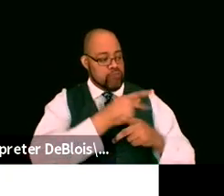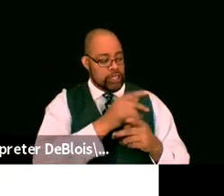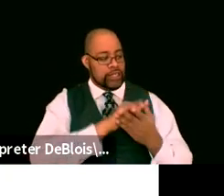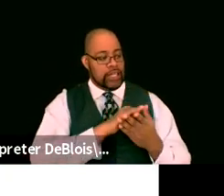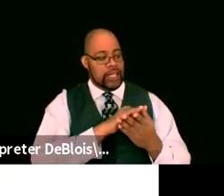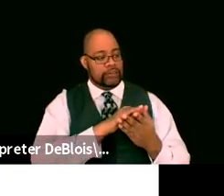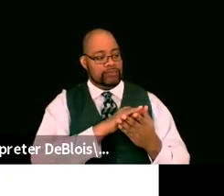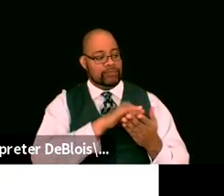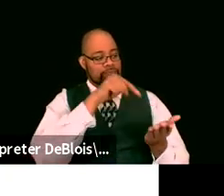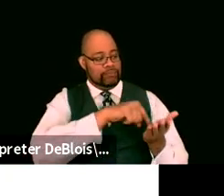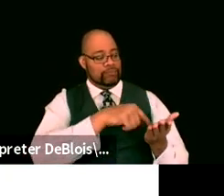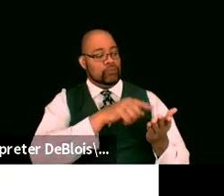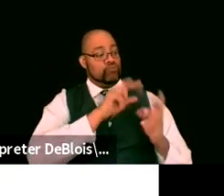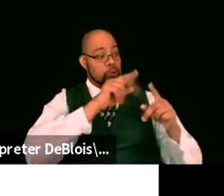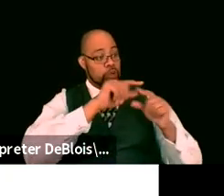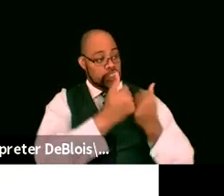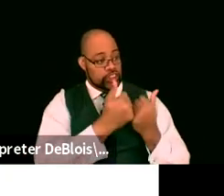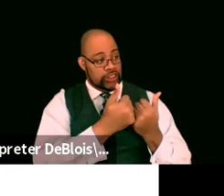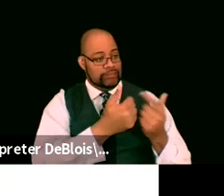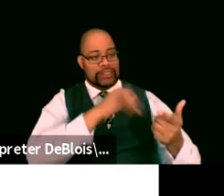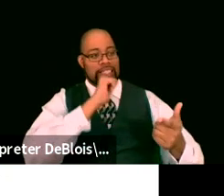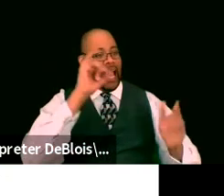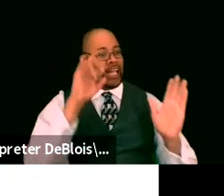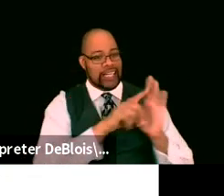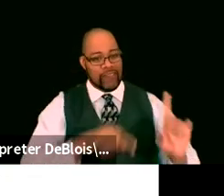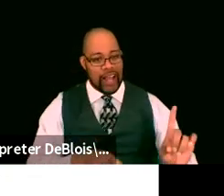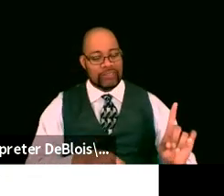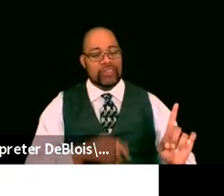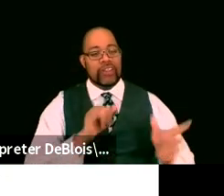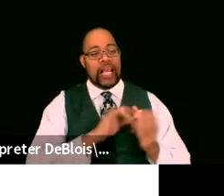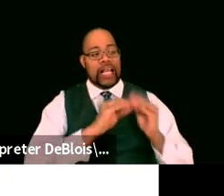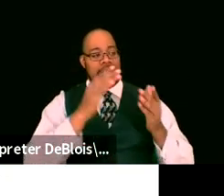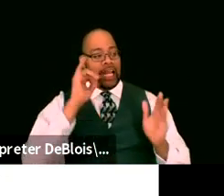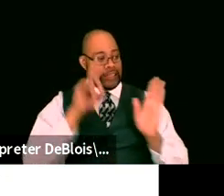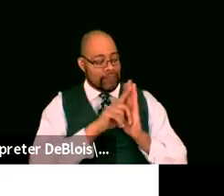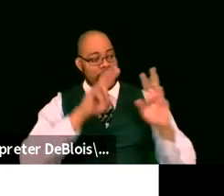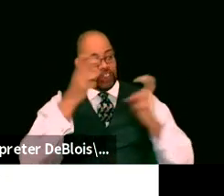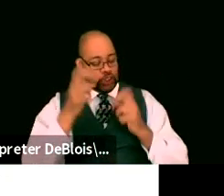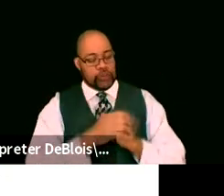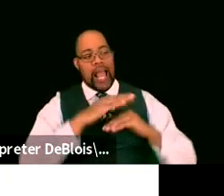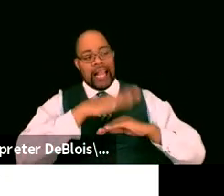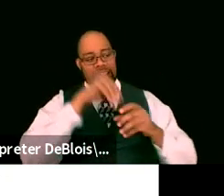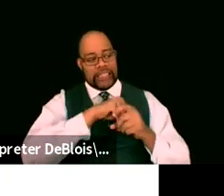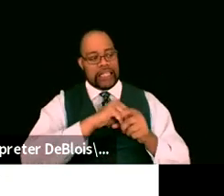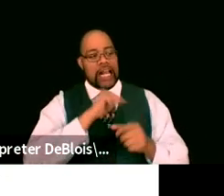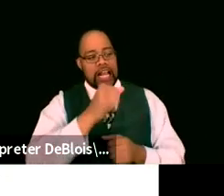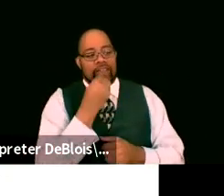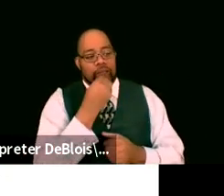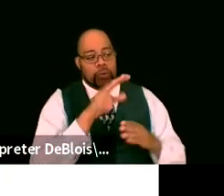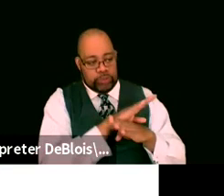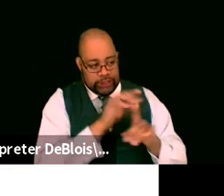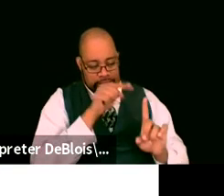were reported to agencies remain unidentified. So there's a clear identification issue, at least in the non-food industry.